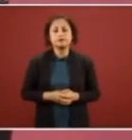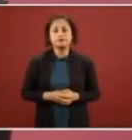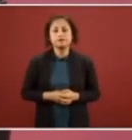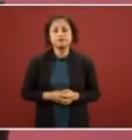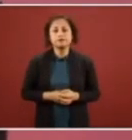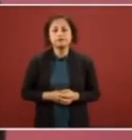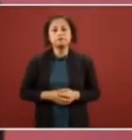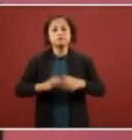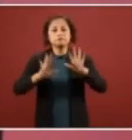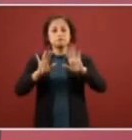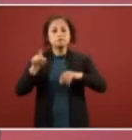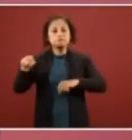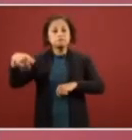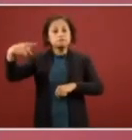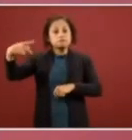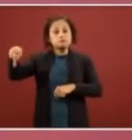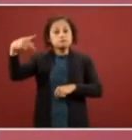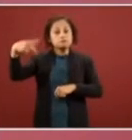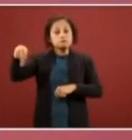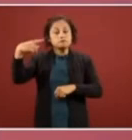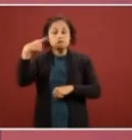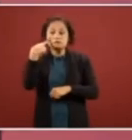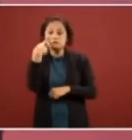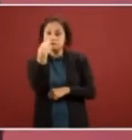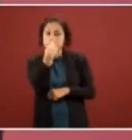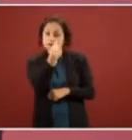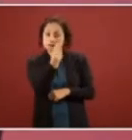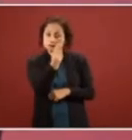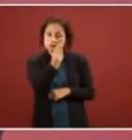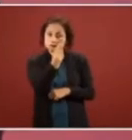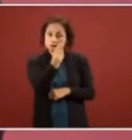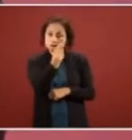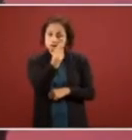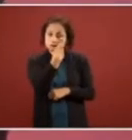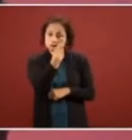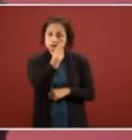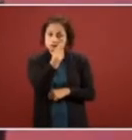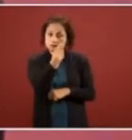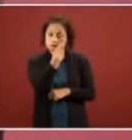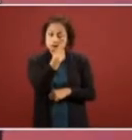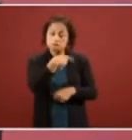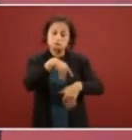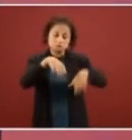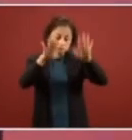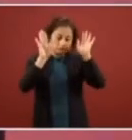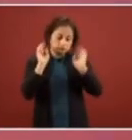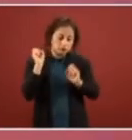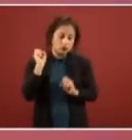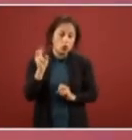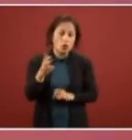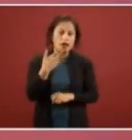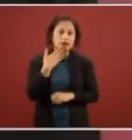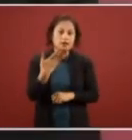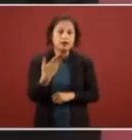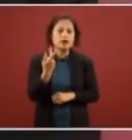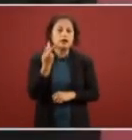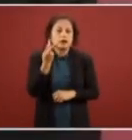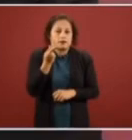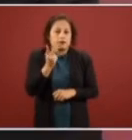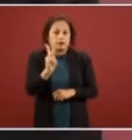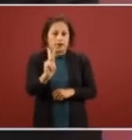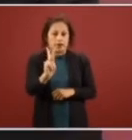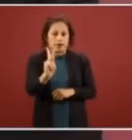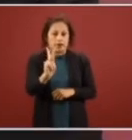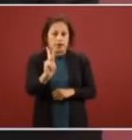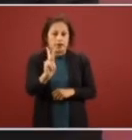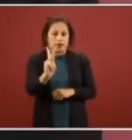ver las cosas. Of seeing things. Y lo más importante es que podamos avanzar. And the most